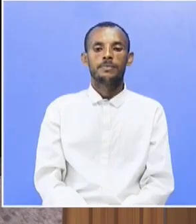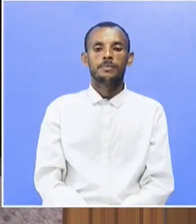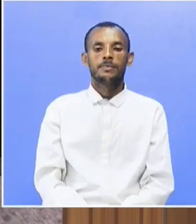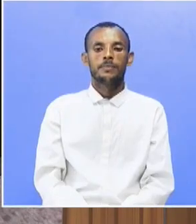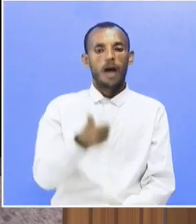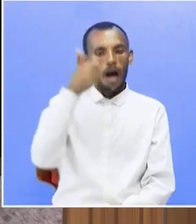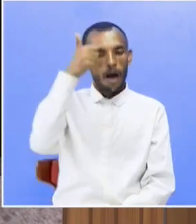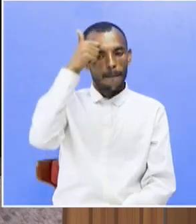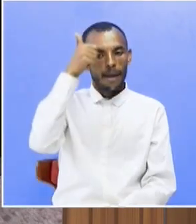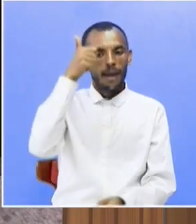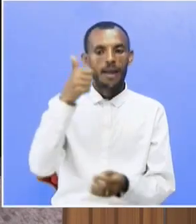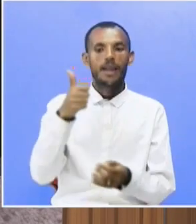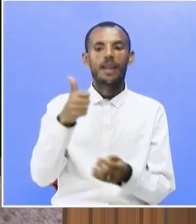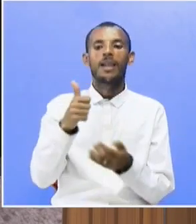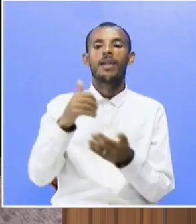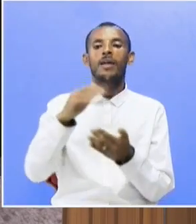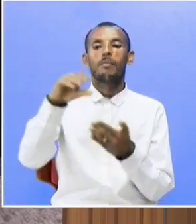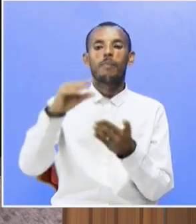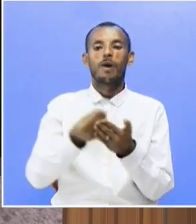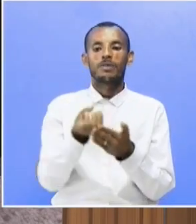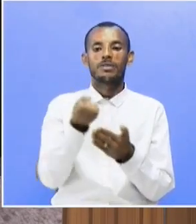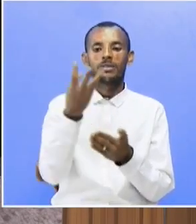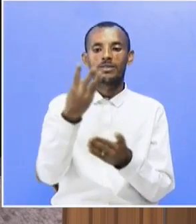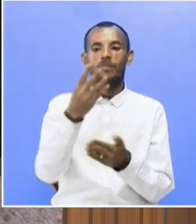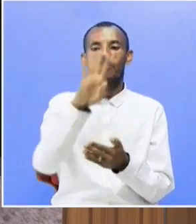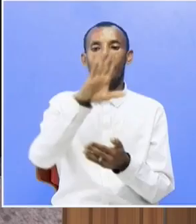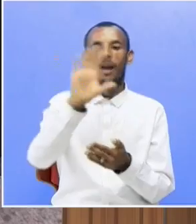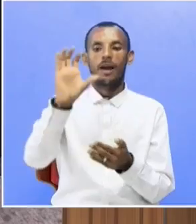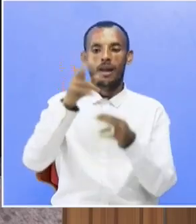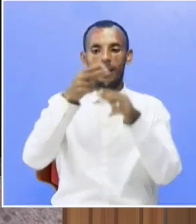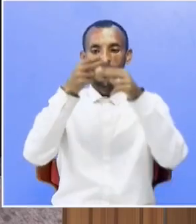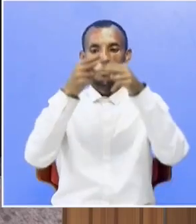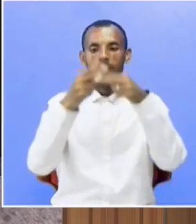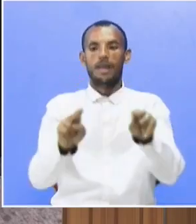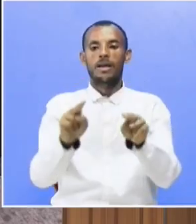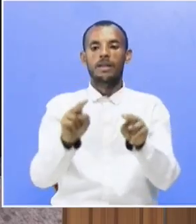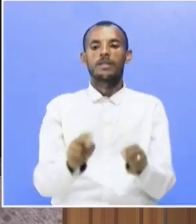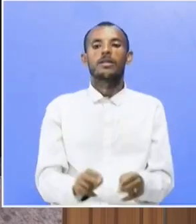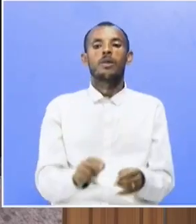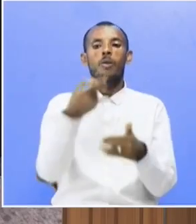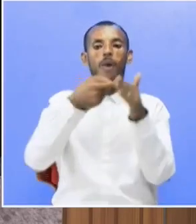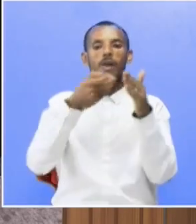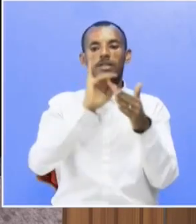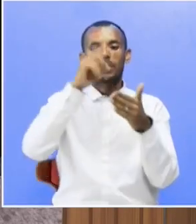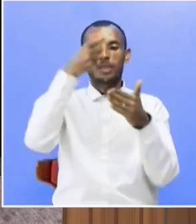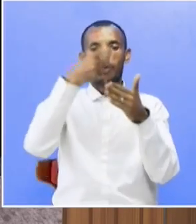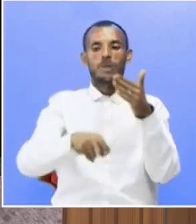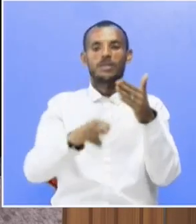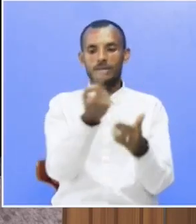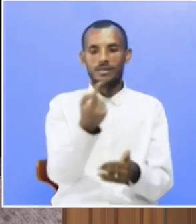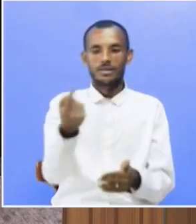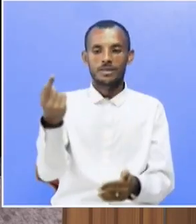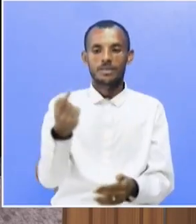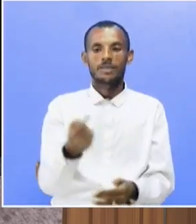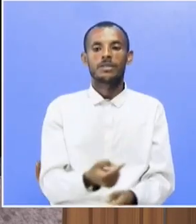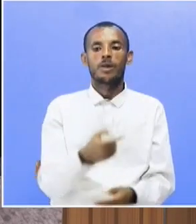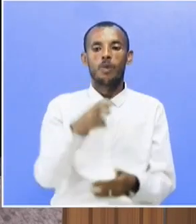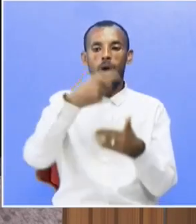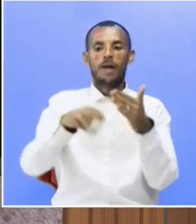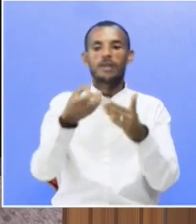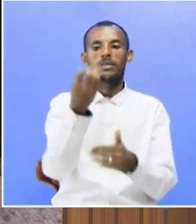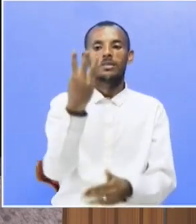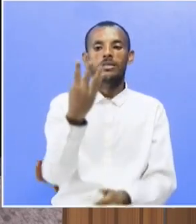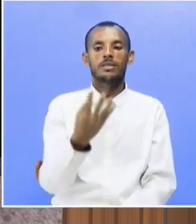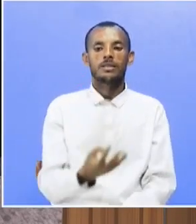Abel bought how many eggs? 400 eggs. What is the cost of each? The cost of each is 10